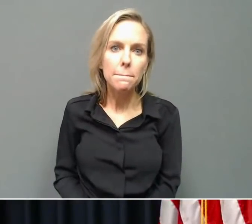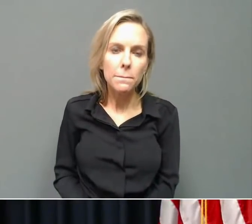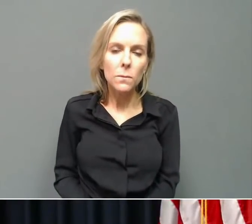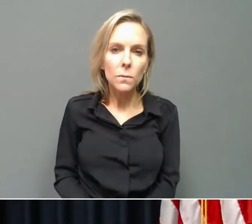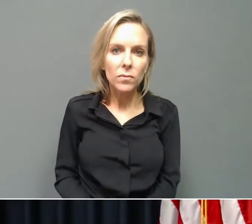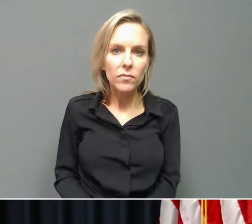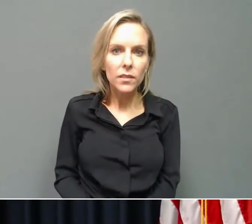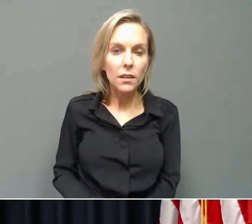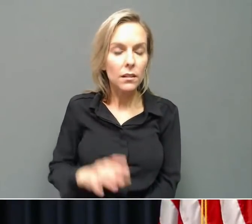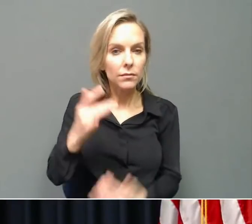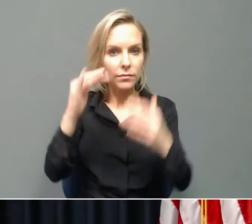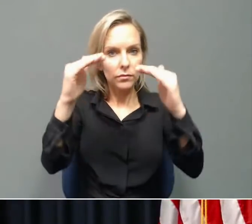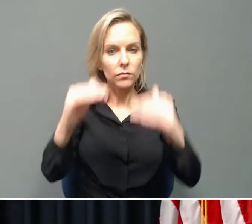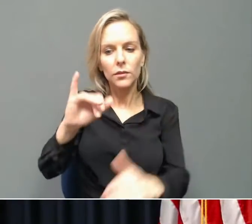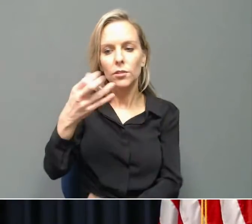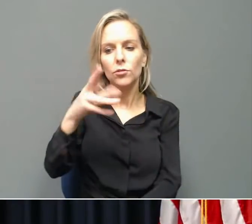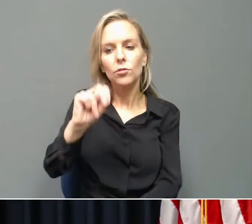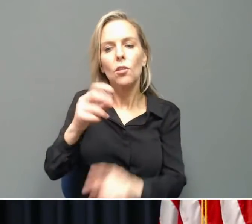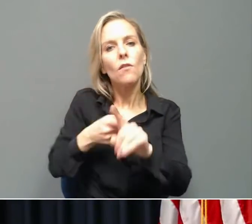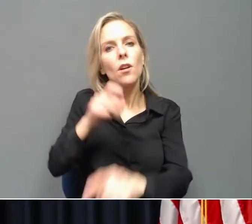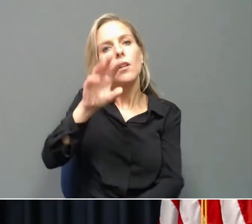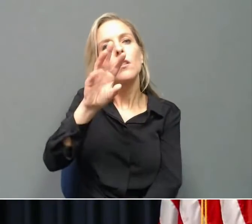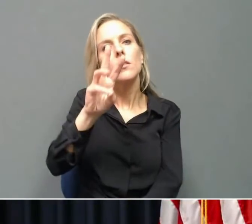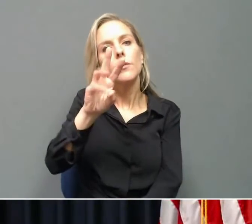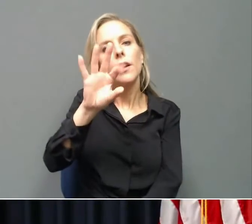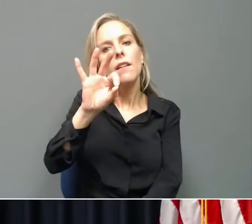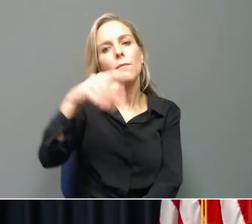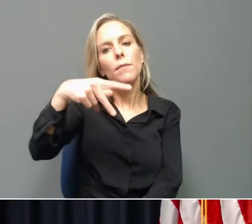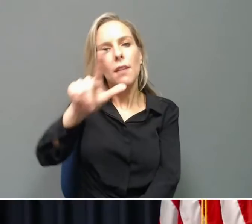Okay, John Boyle from WFPL.